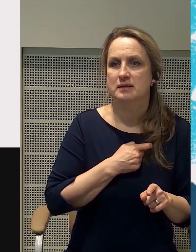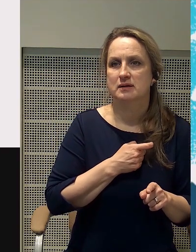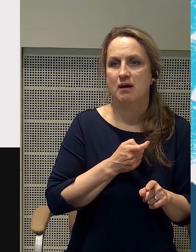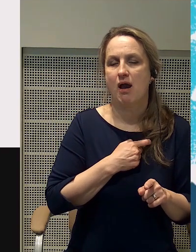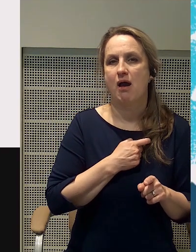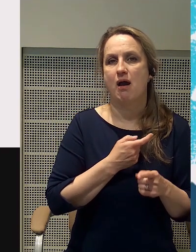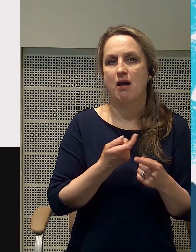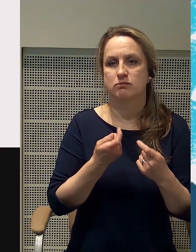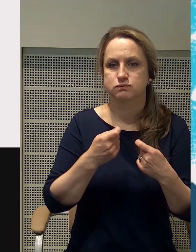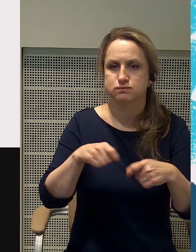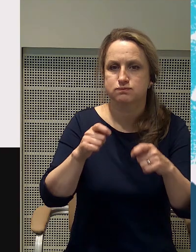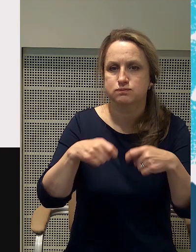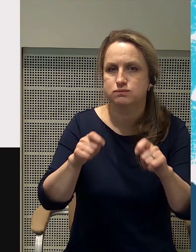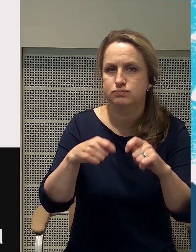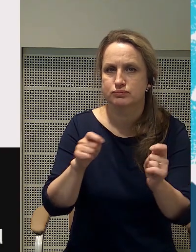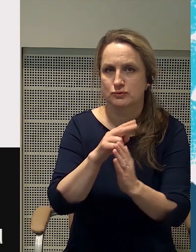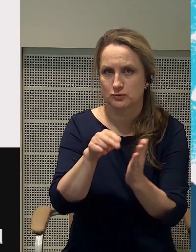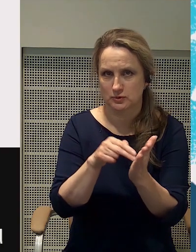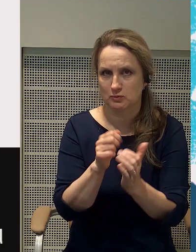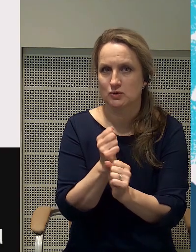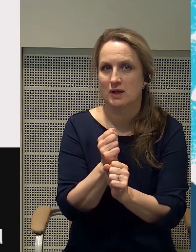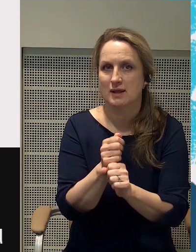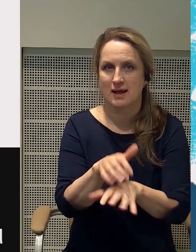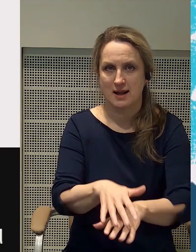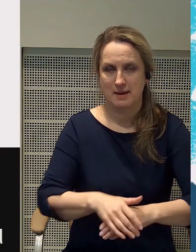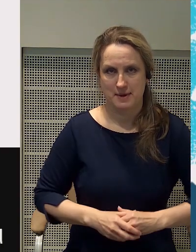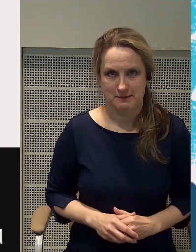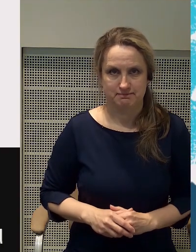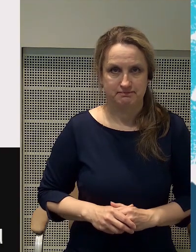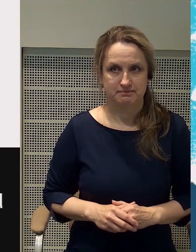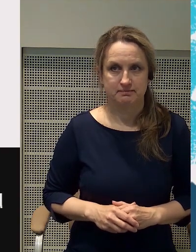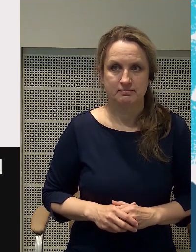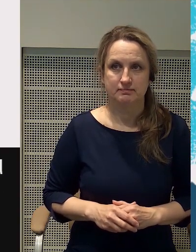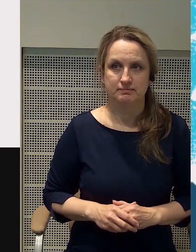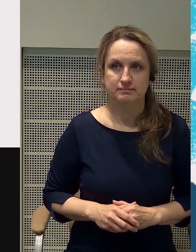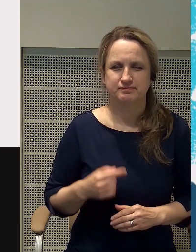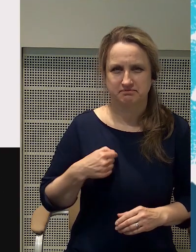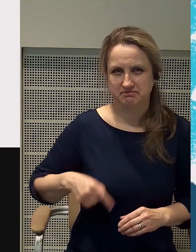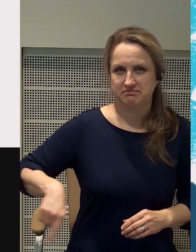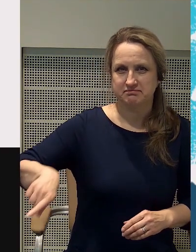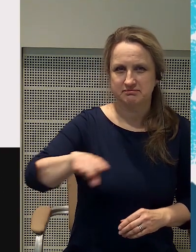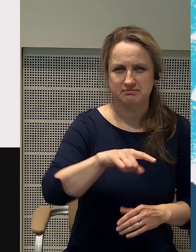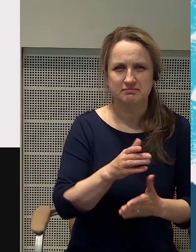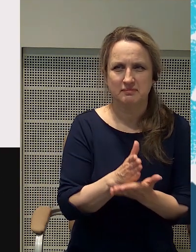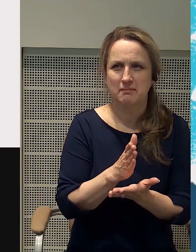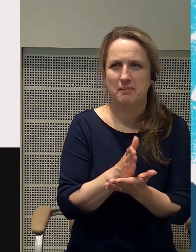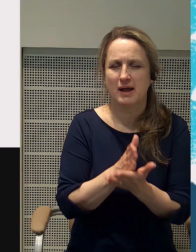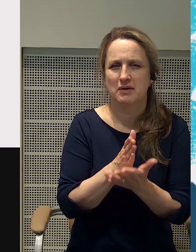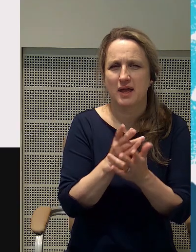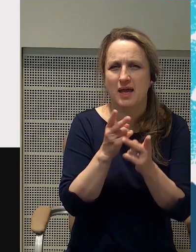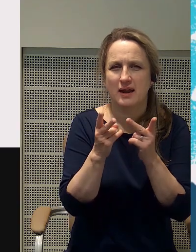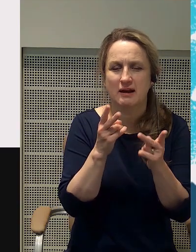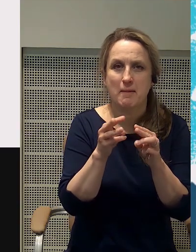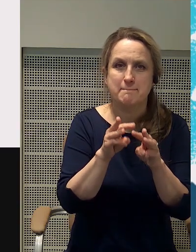advise and tailor and implement social sciences and humanity methods. So we love to use